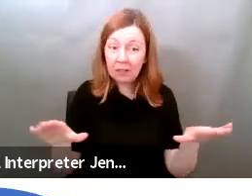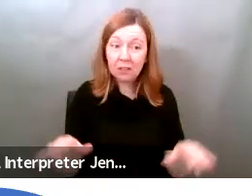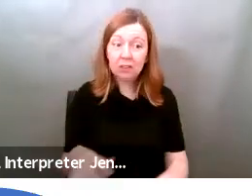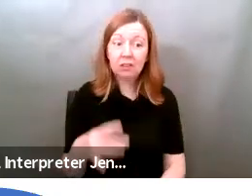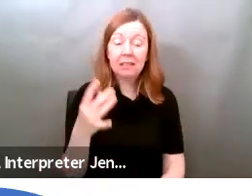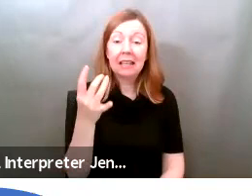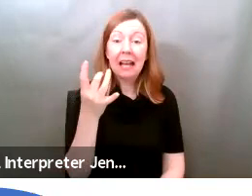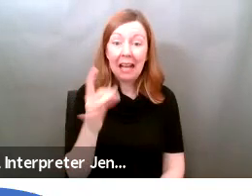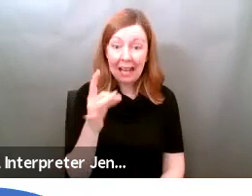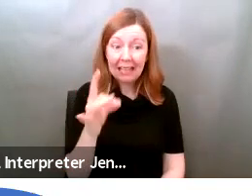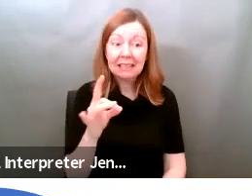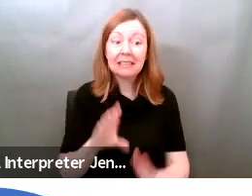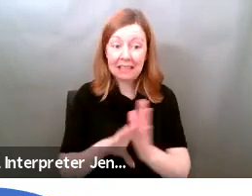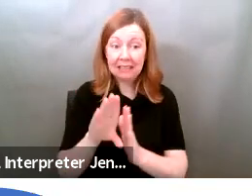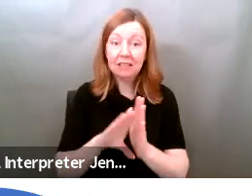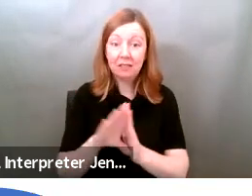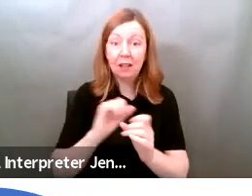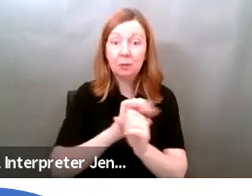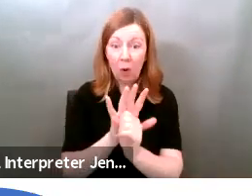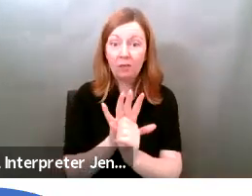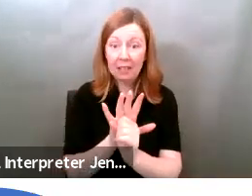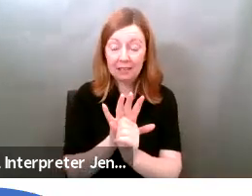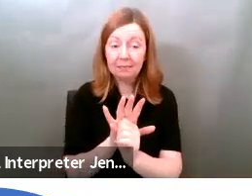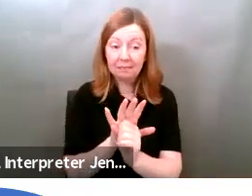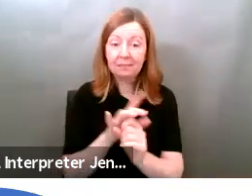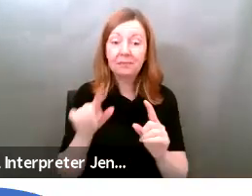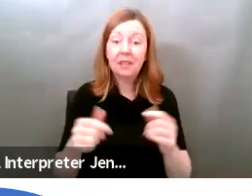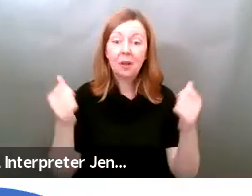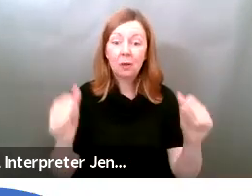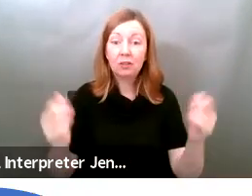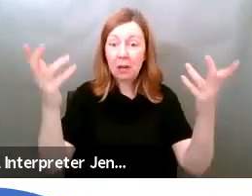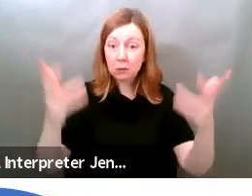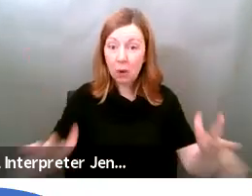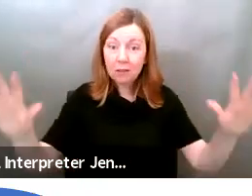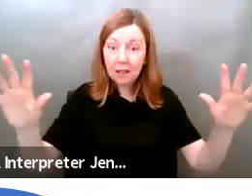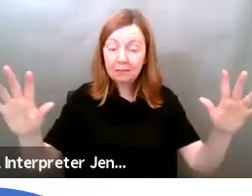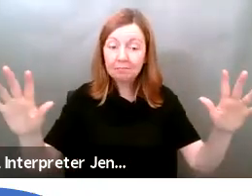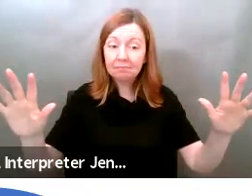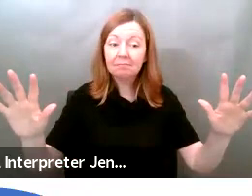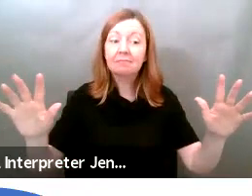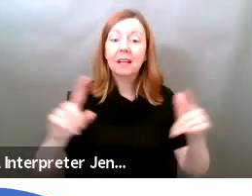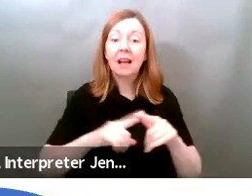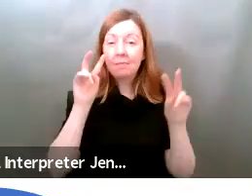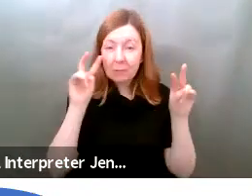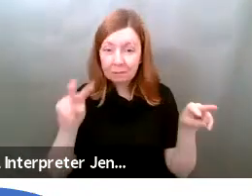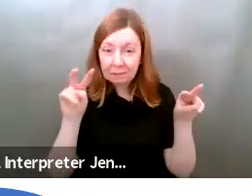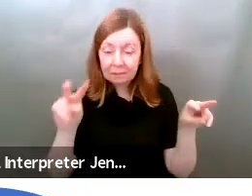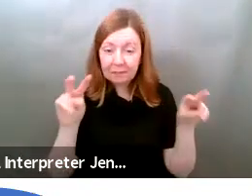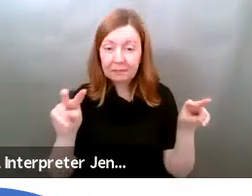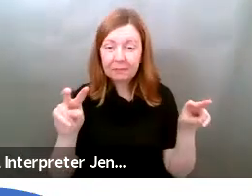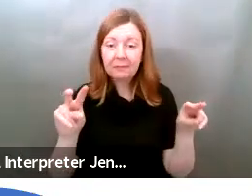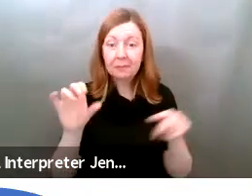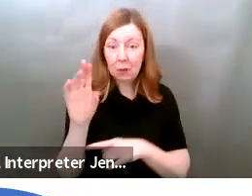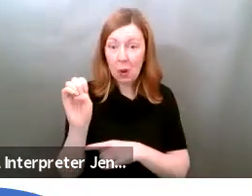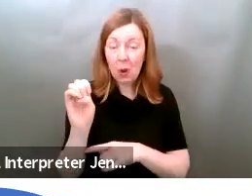18 that developed COVID. When the trial was all done and the code was broken,